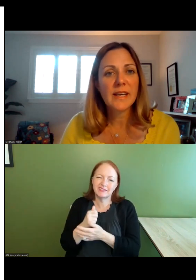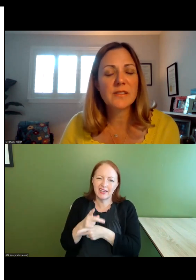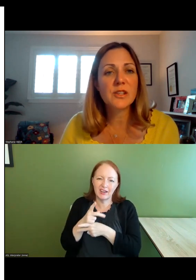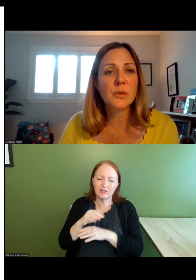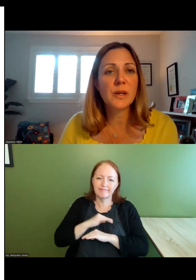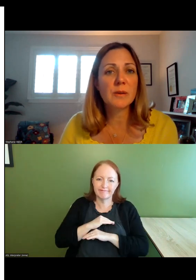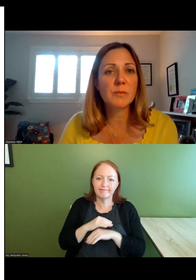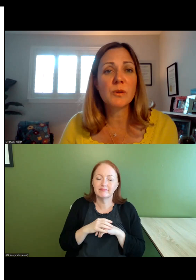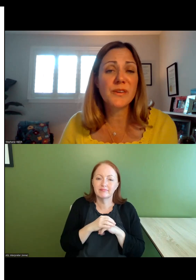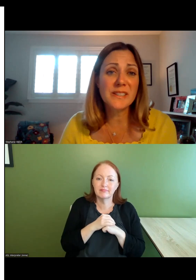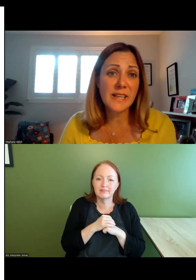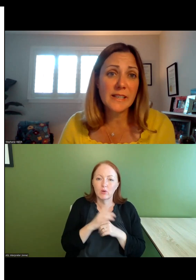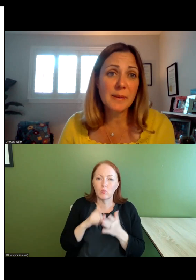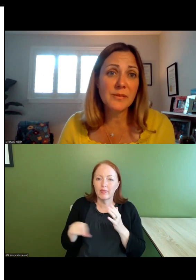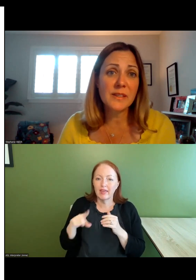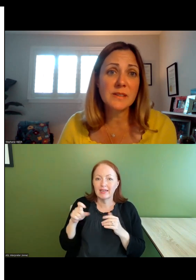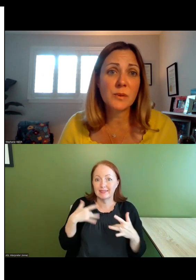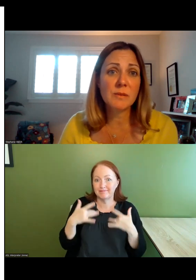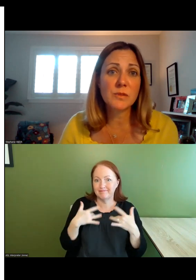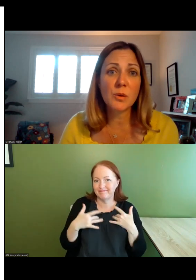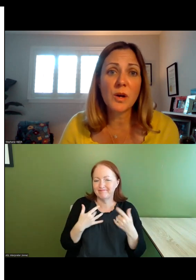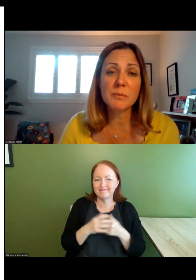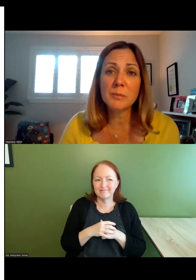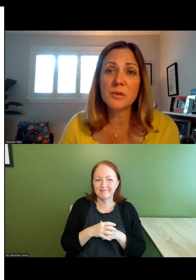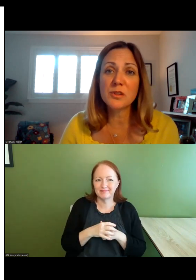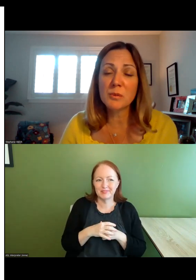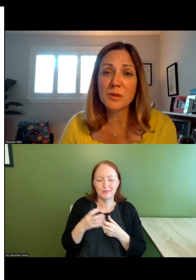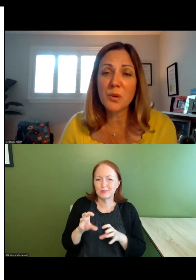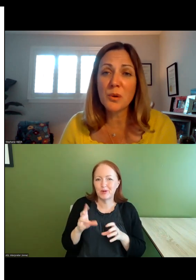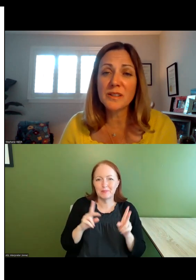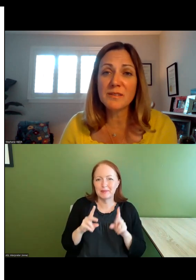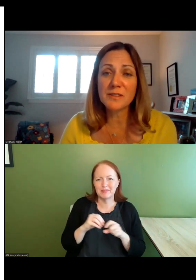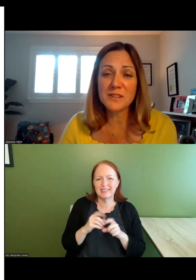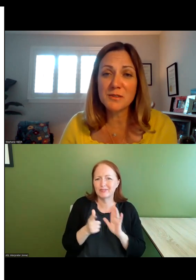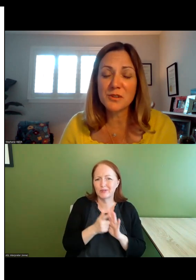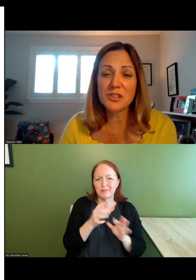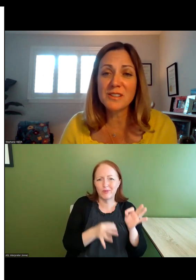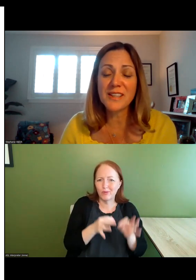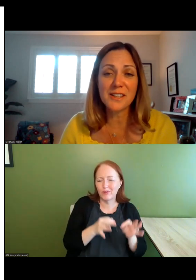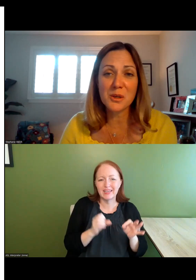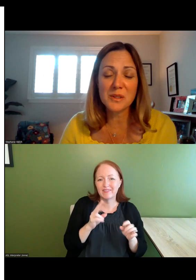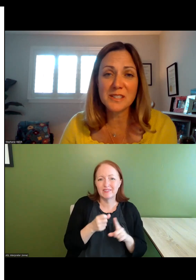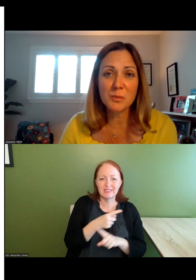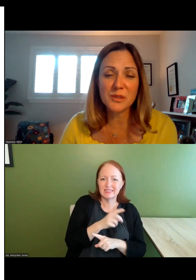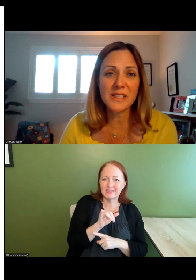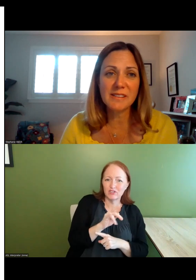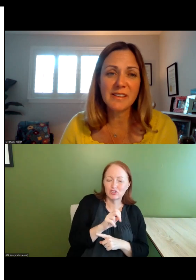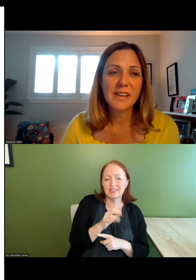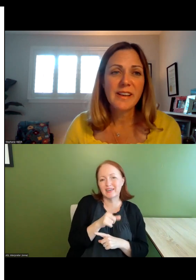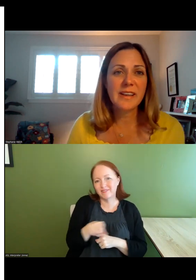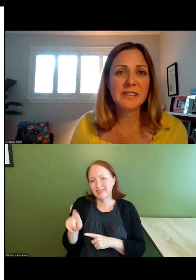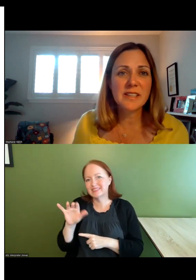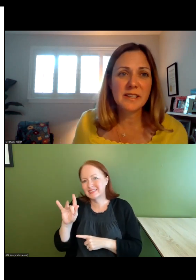needs. And so we're very excited about this. We don't want people in criminal court, even if it's diversion, if they can go to a civil